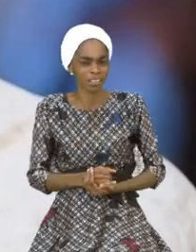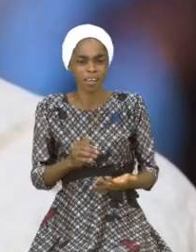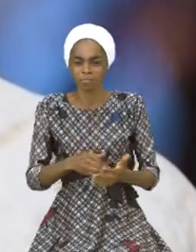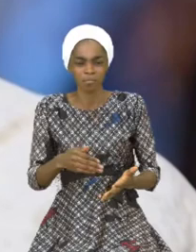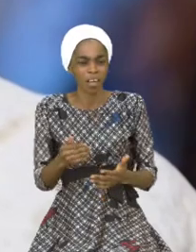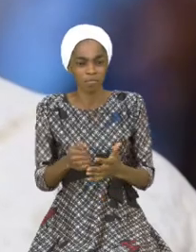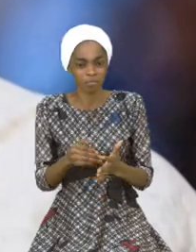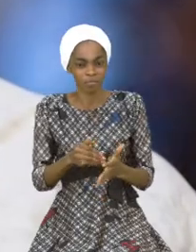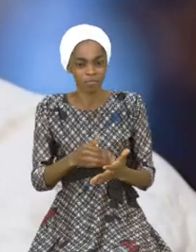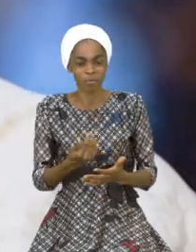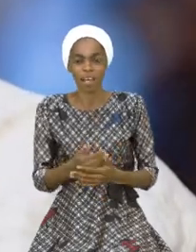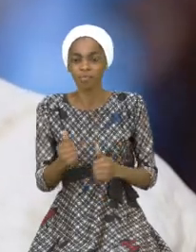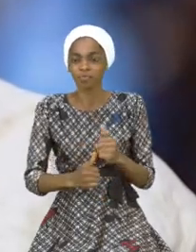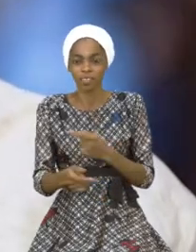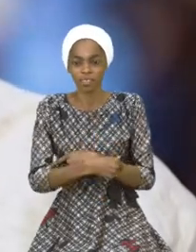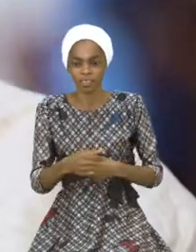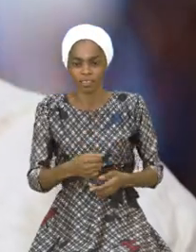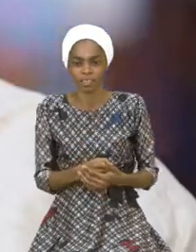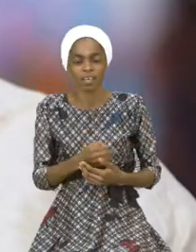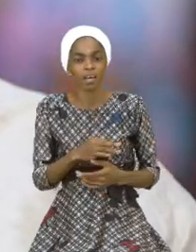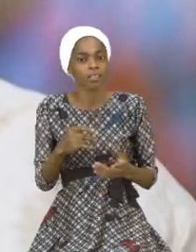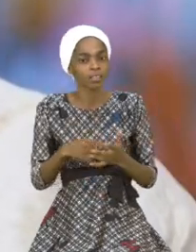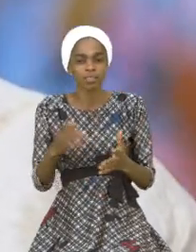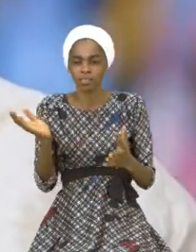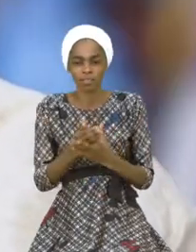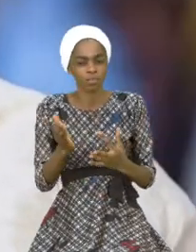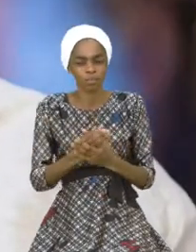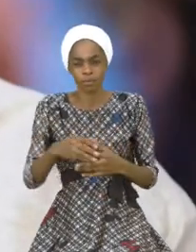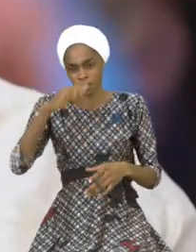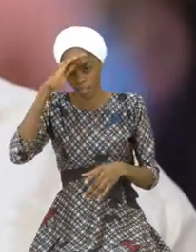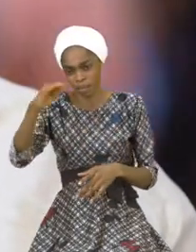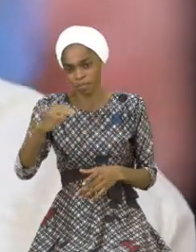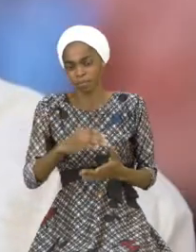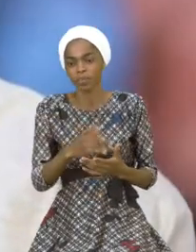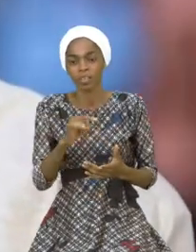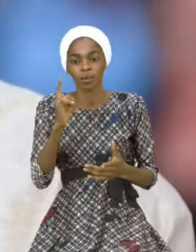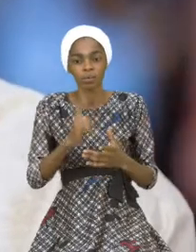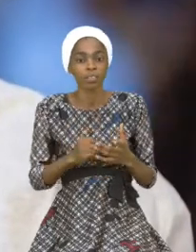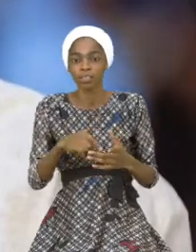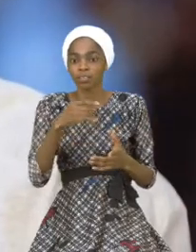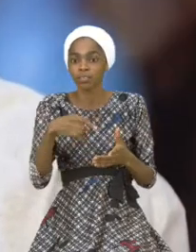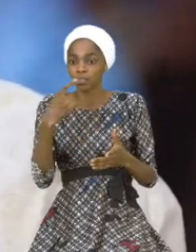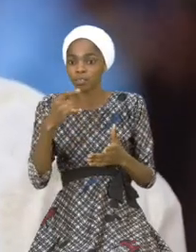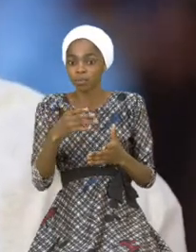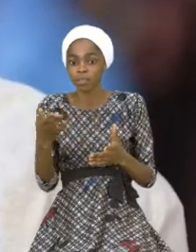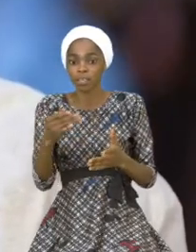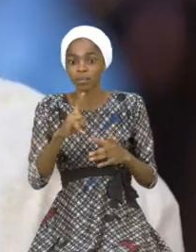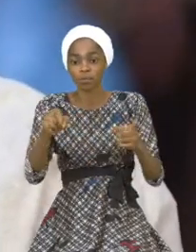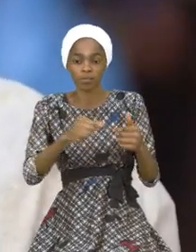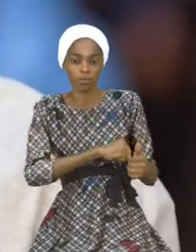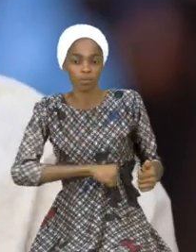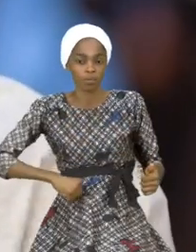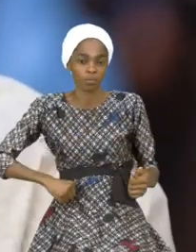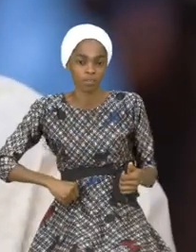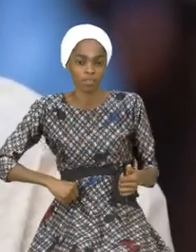day. And this used to disturb me. And what they said was that I have to go for operation. And here am I,